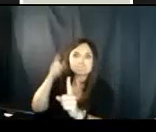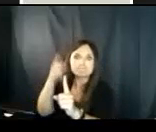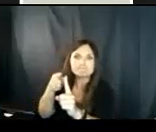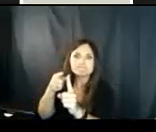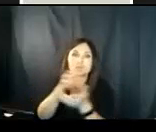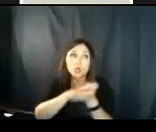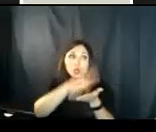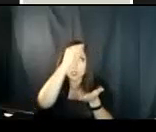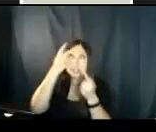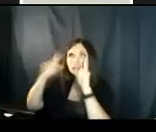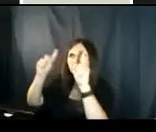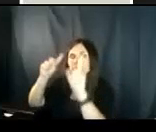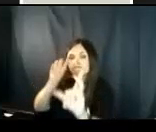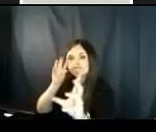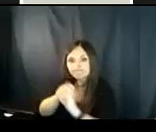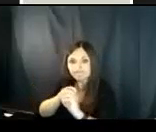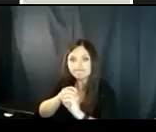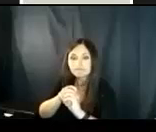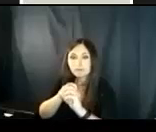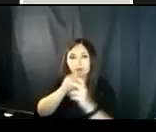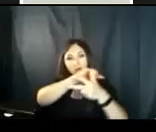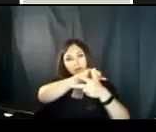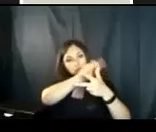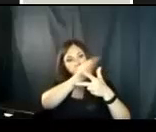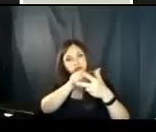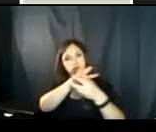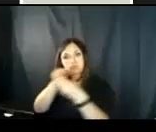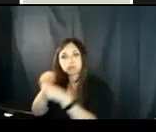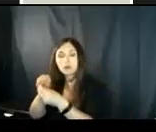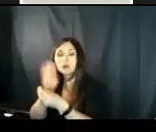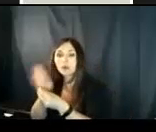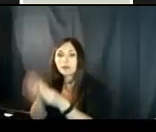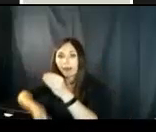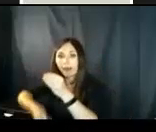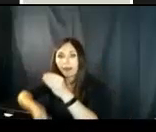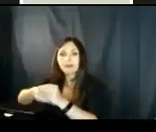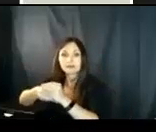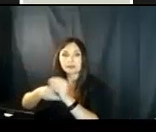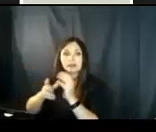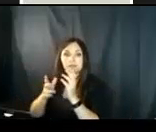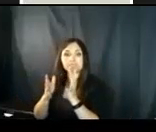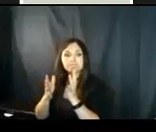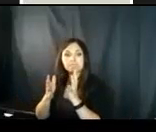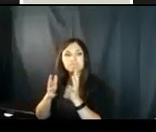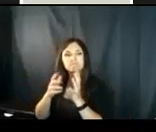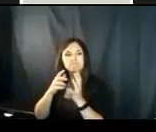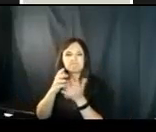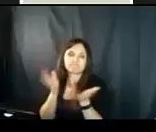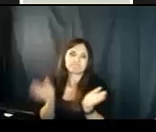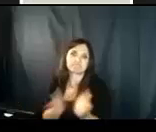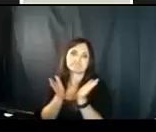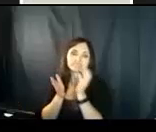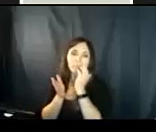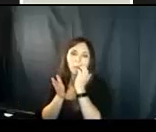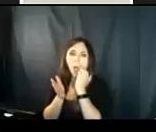and engagement. So putting those are definitely going to add those little things. And you guys can do it in